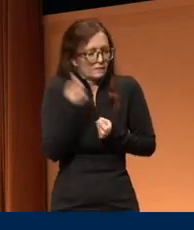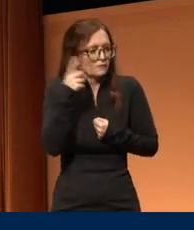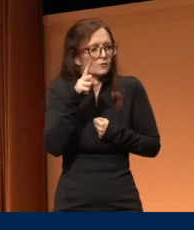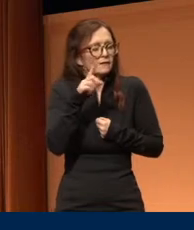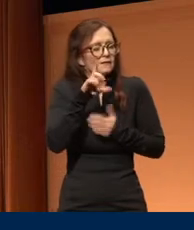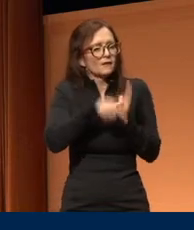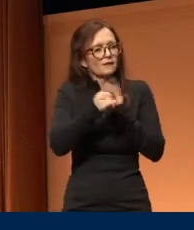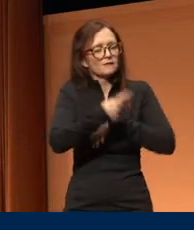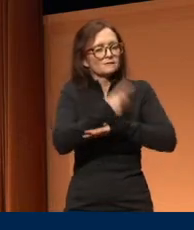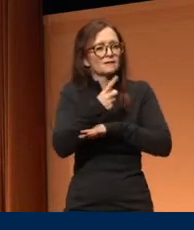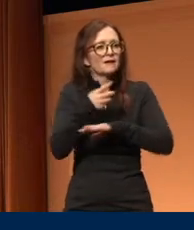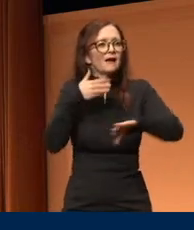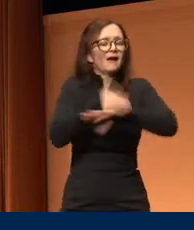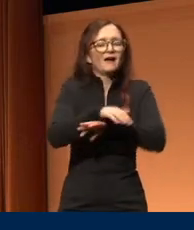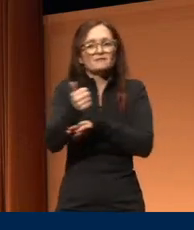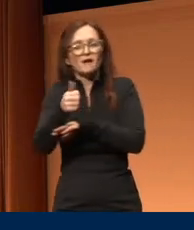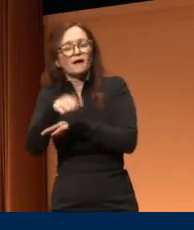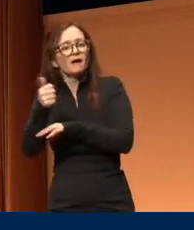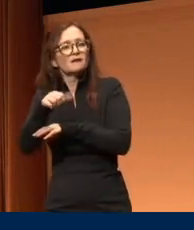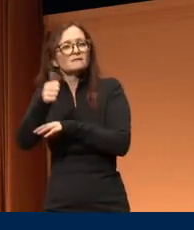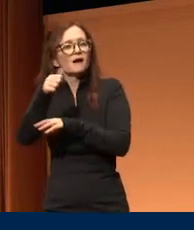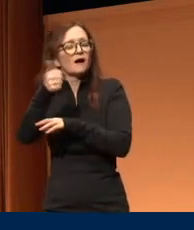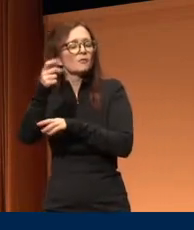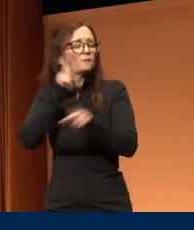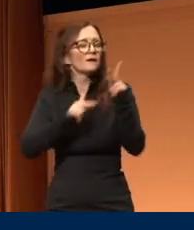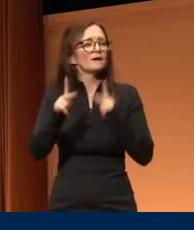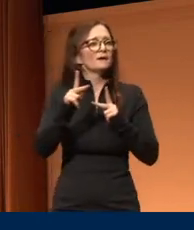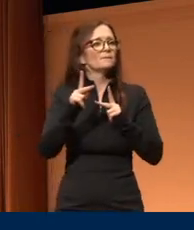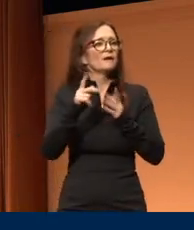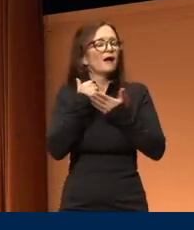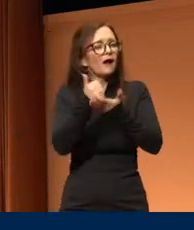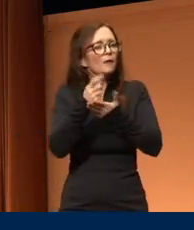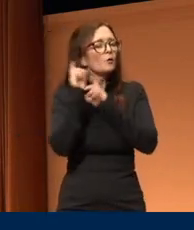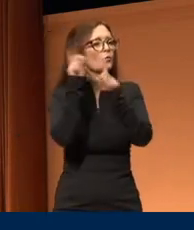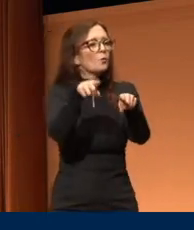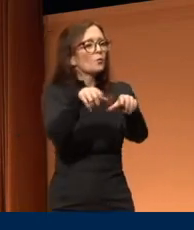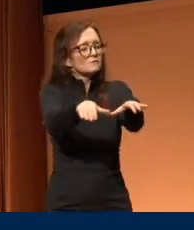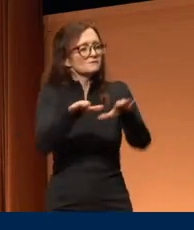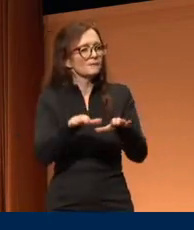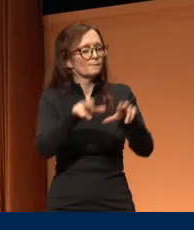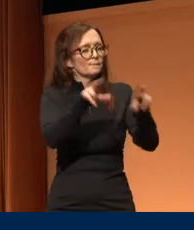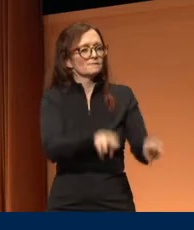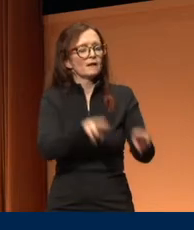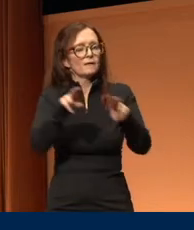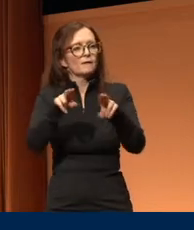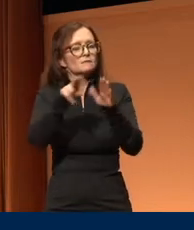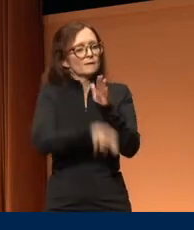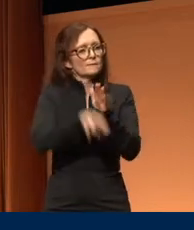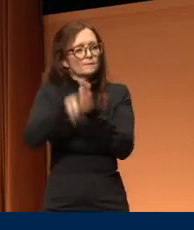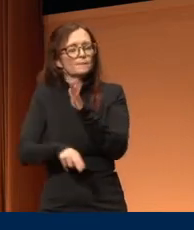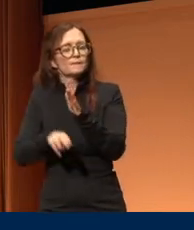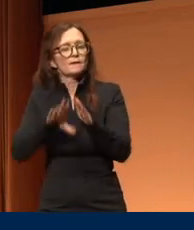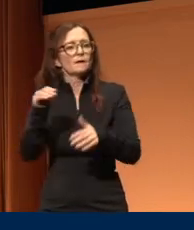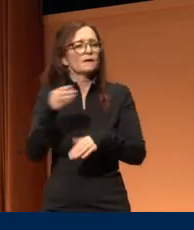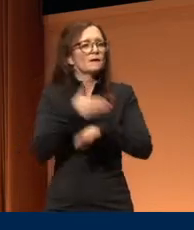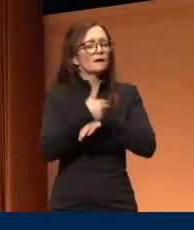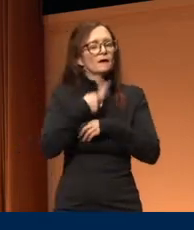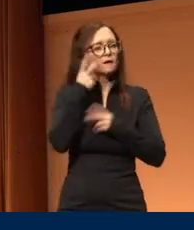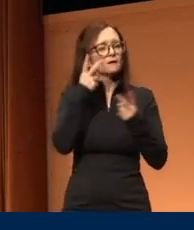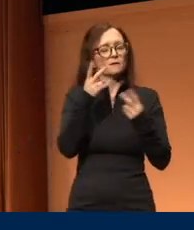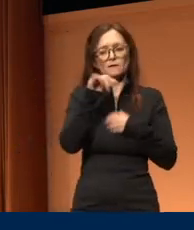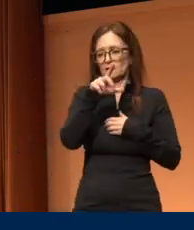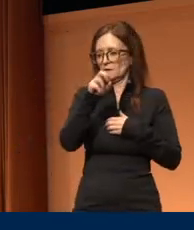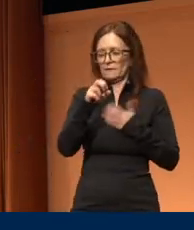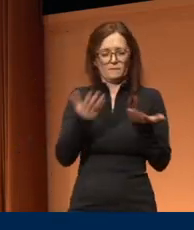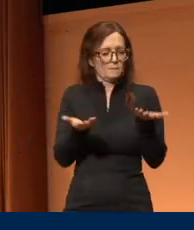after, 10 other citizens showed up and accompanied her to the cemetery. But in this second assembly, I saw love surging